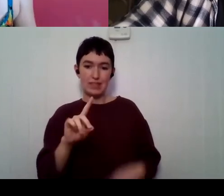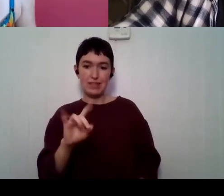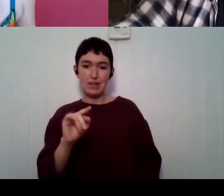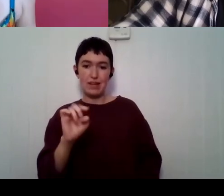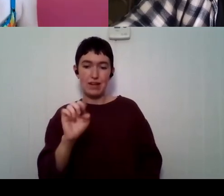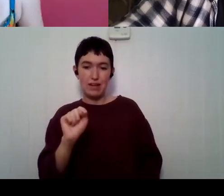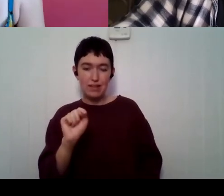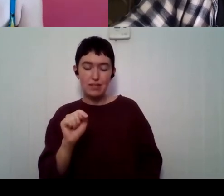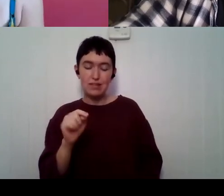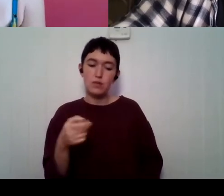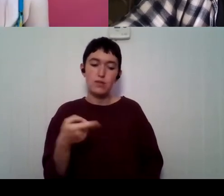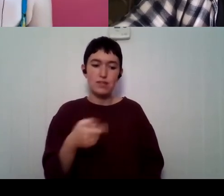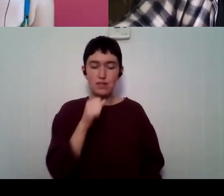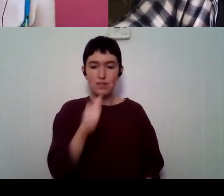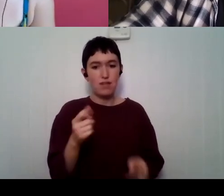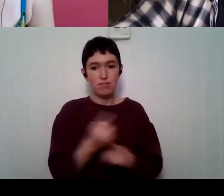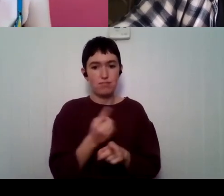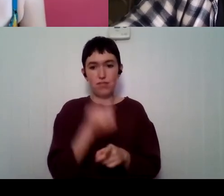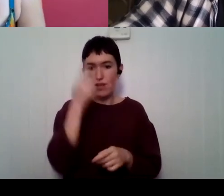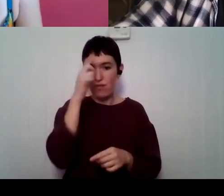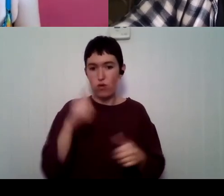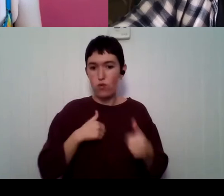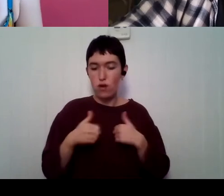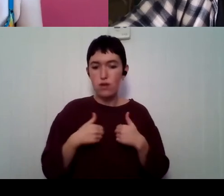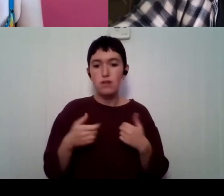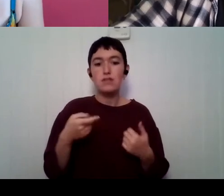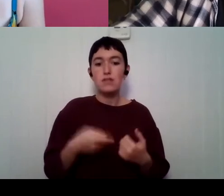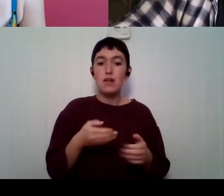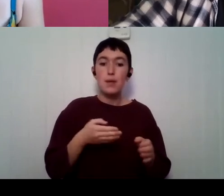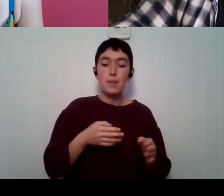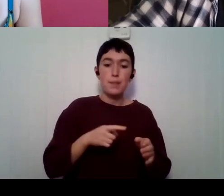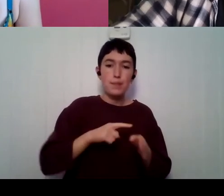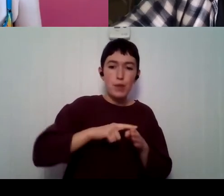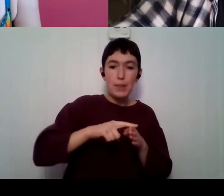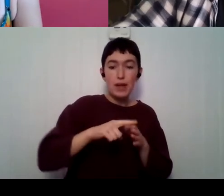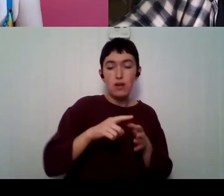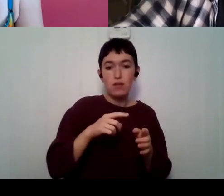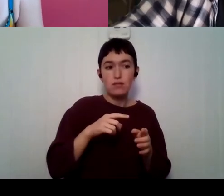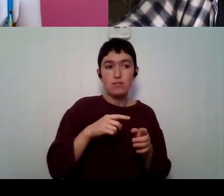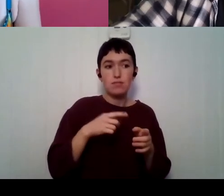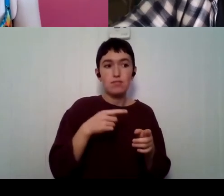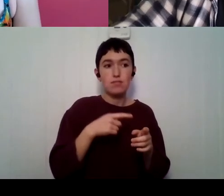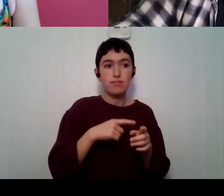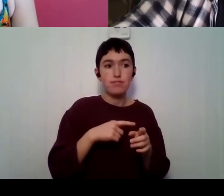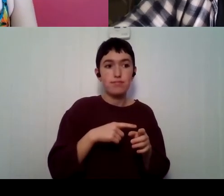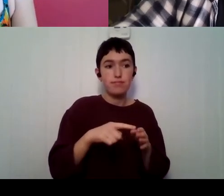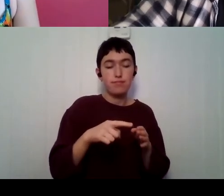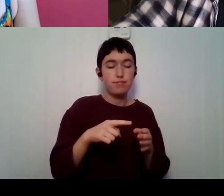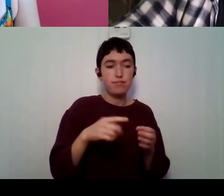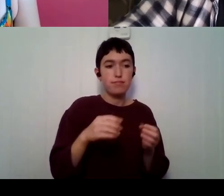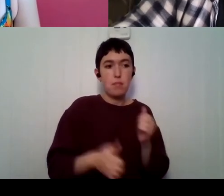taken care of correctly. You know, for instance, gorillas are primarily vegetarian. They eat a lot of bamboo. They eat a lot of, you know, they eat a lot of vegetation.